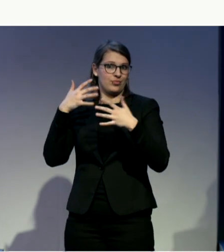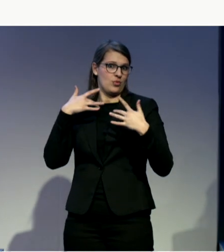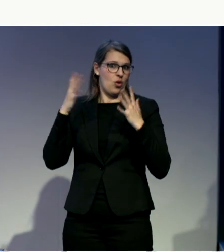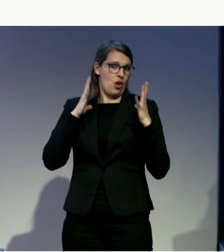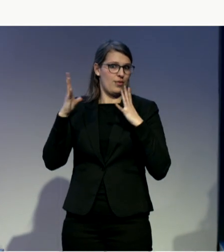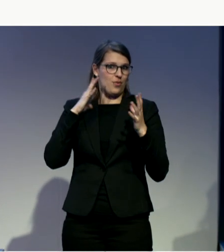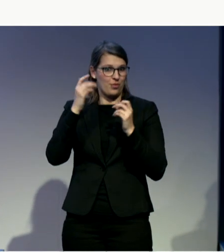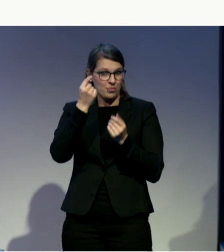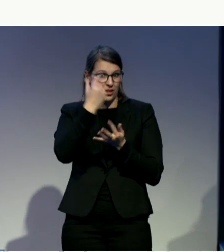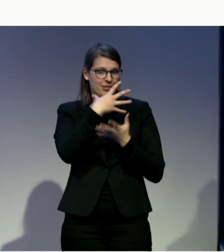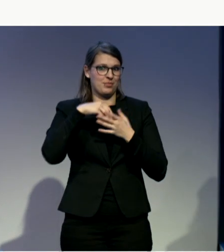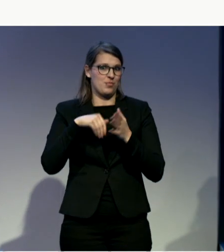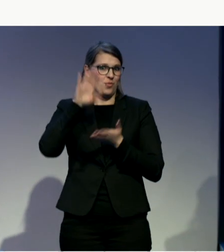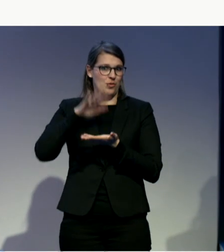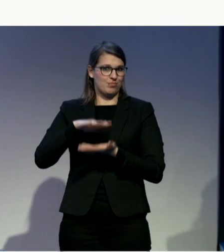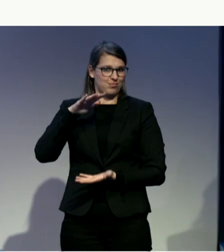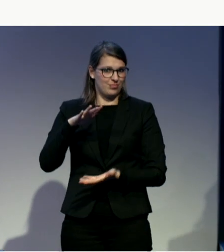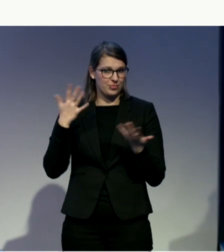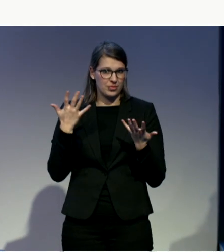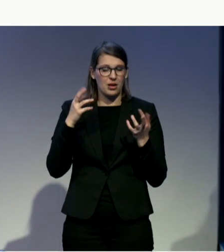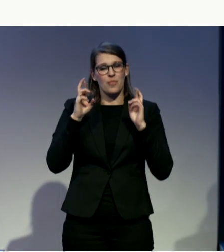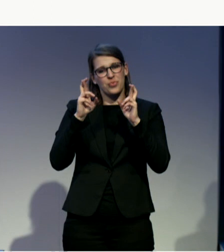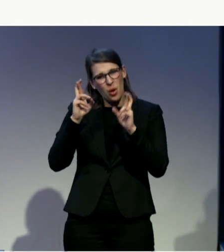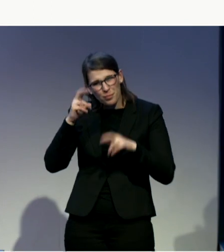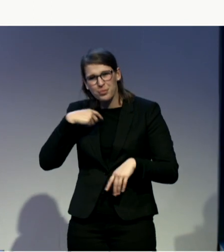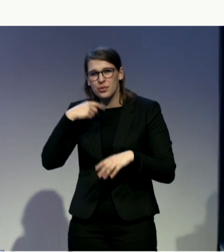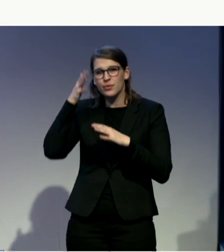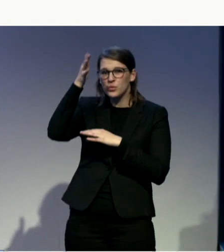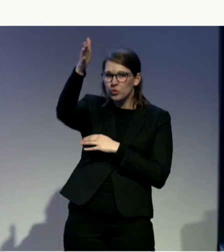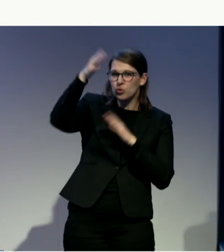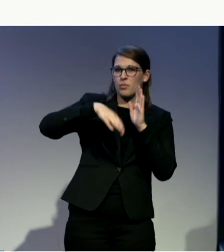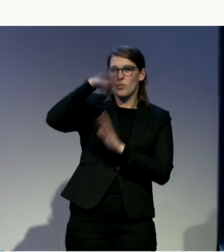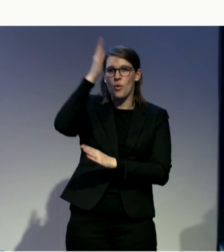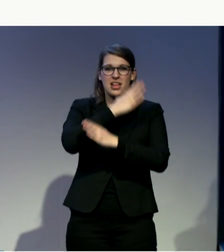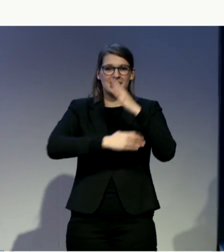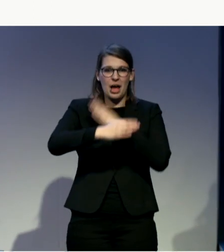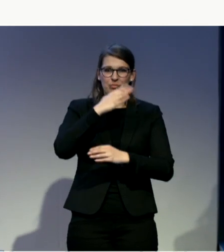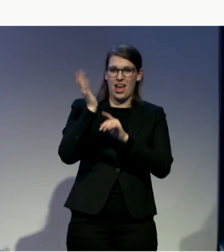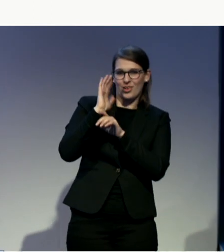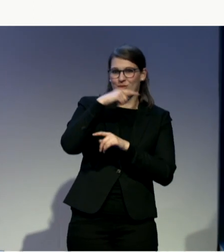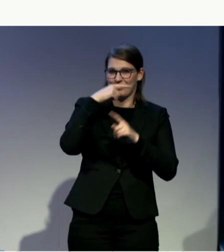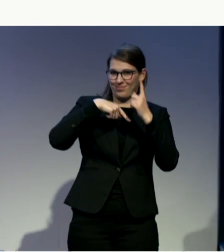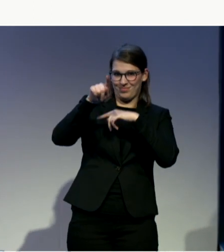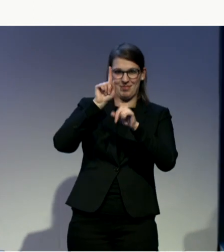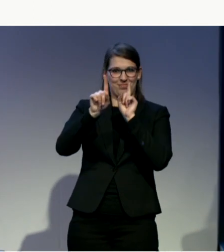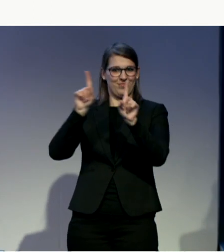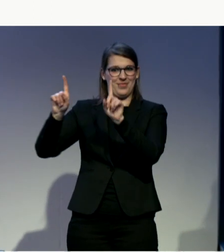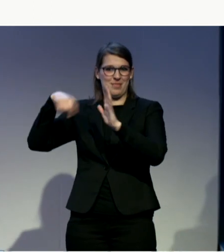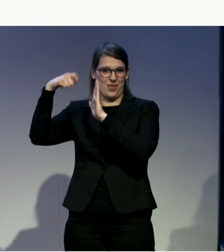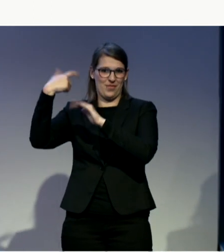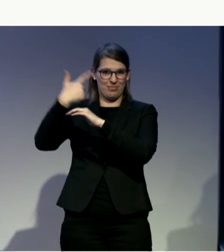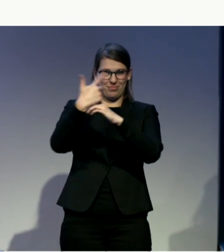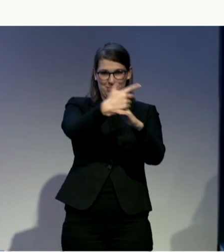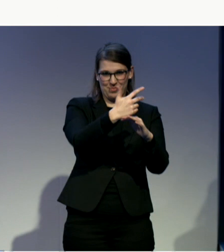to think, and we're heading in a positive direction. And I would like to see a major change